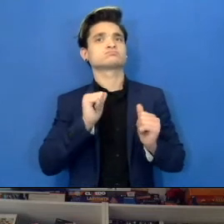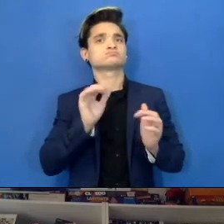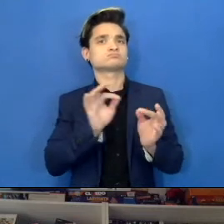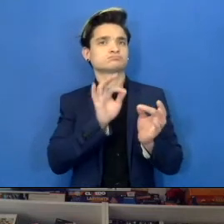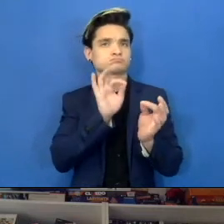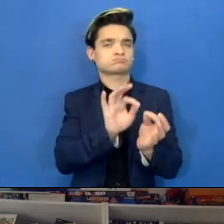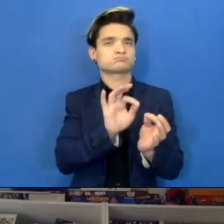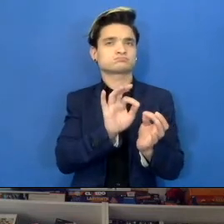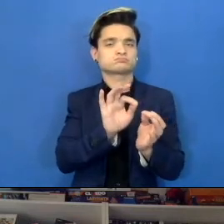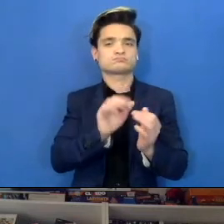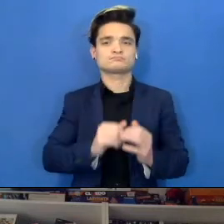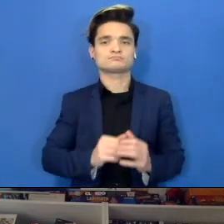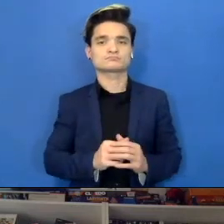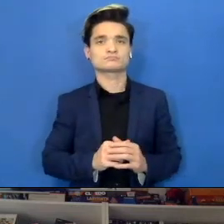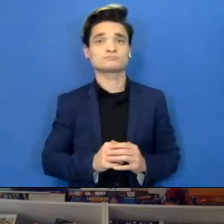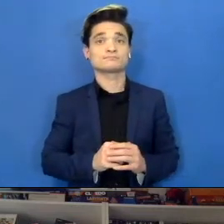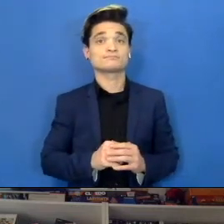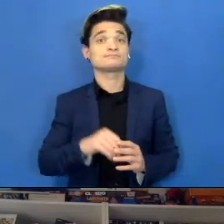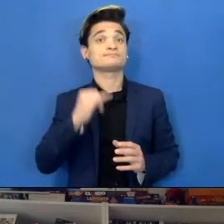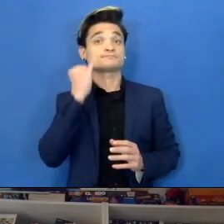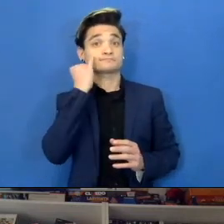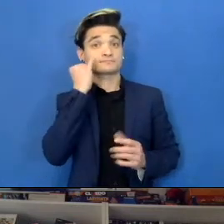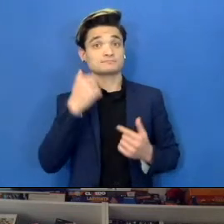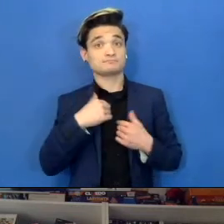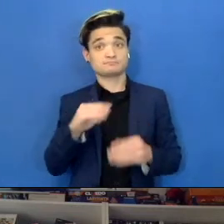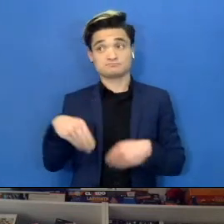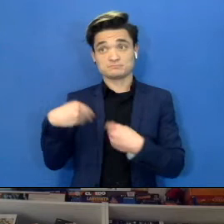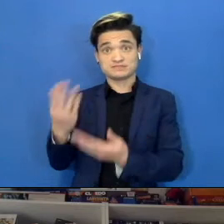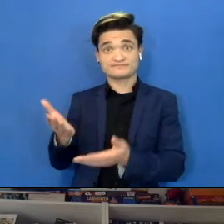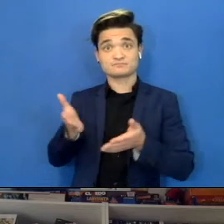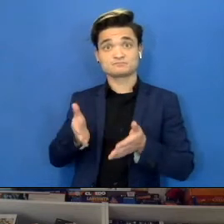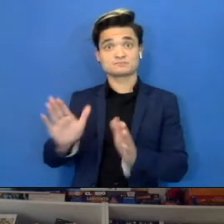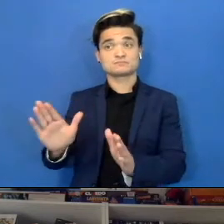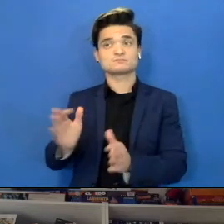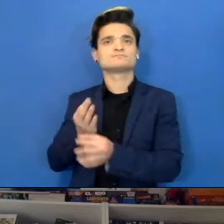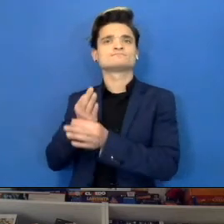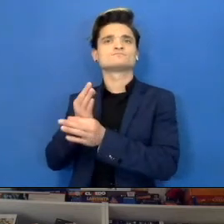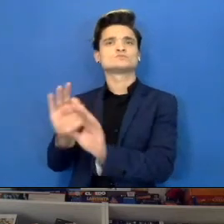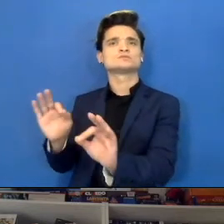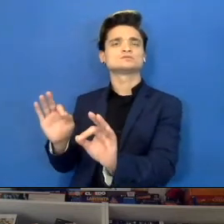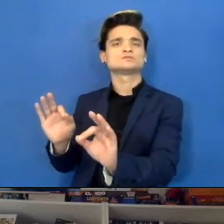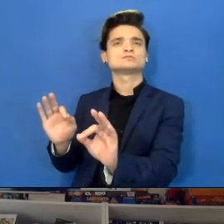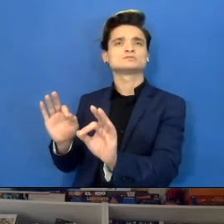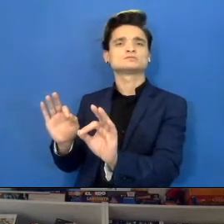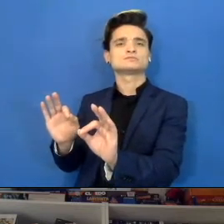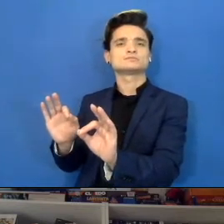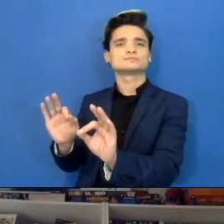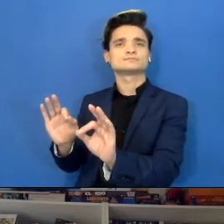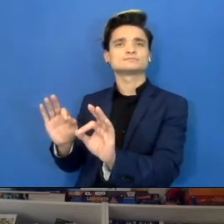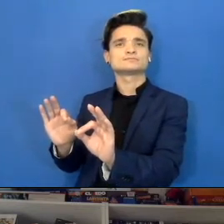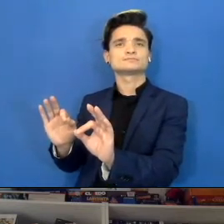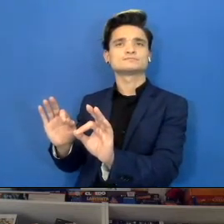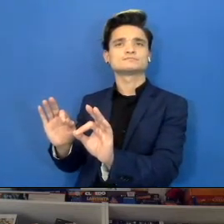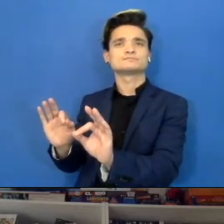something to happen, I'm saying that it is freely given. So nobody's forcing me to give my consent. And we will talk